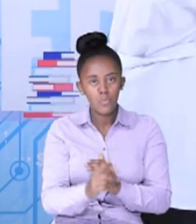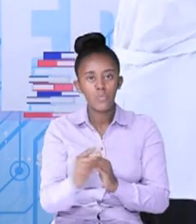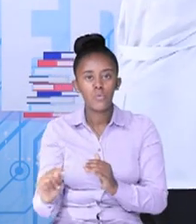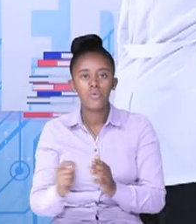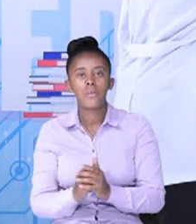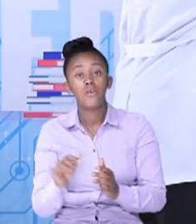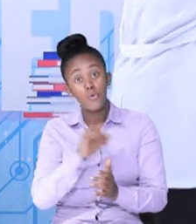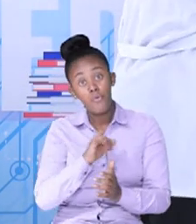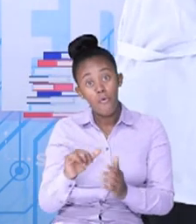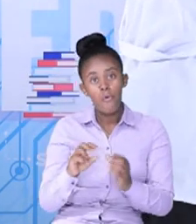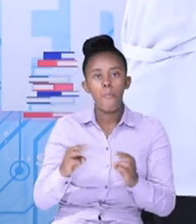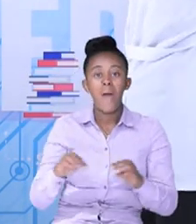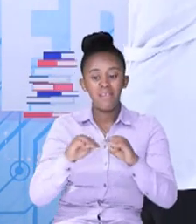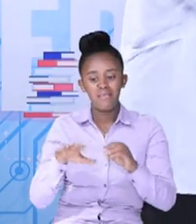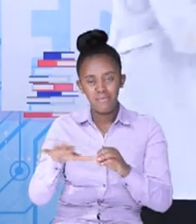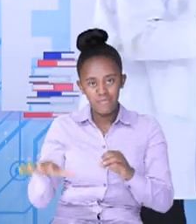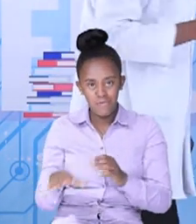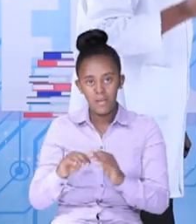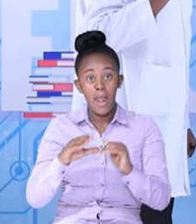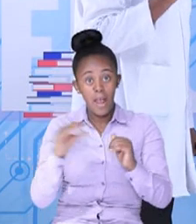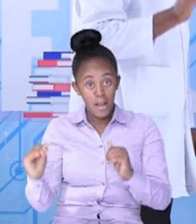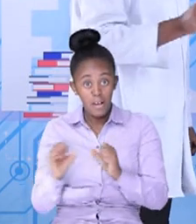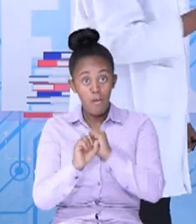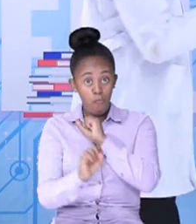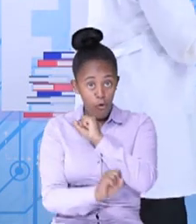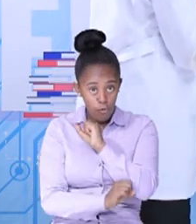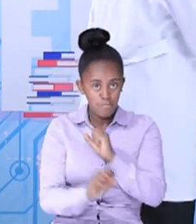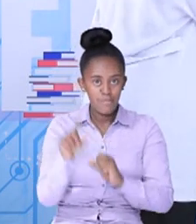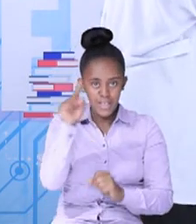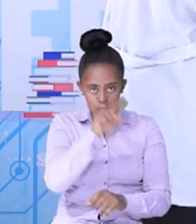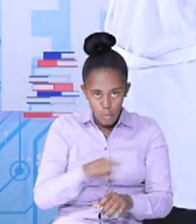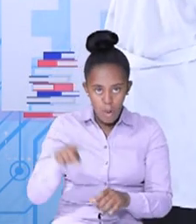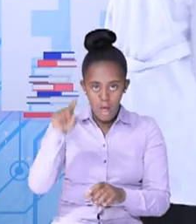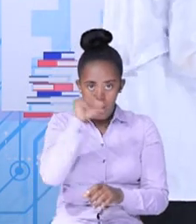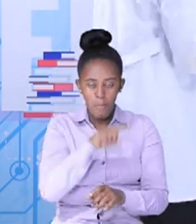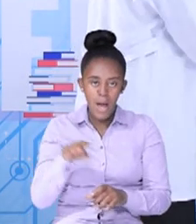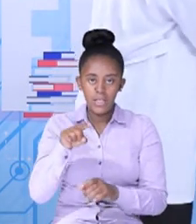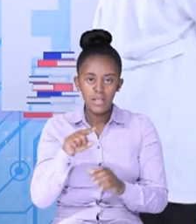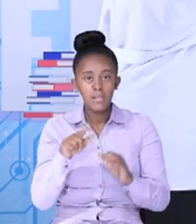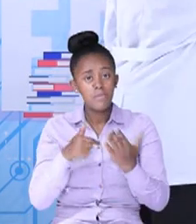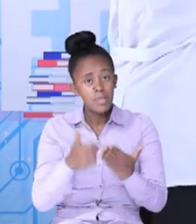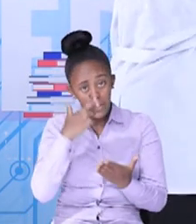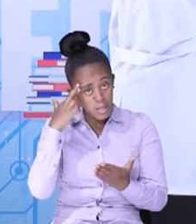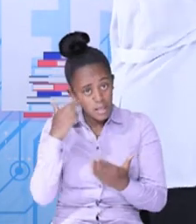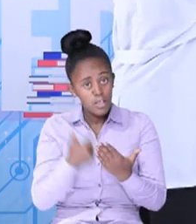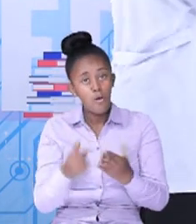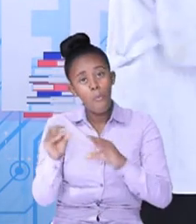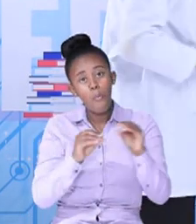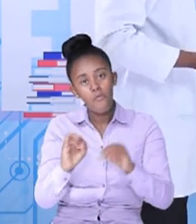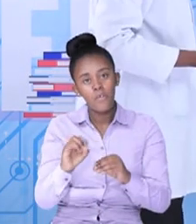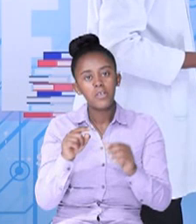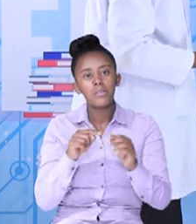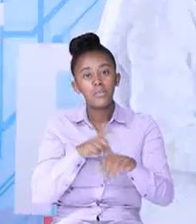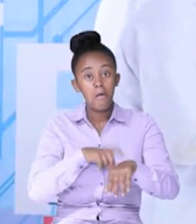charged particle tends to rotate and forms a circular path. In this case, it's moving